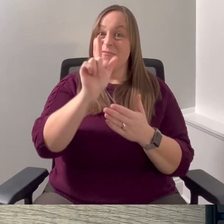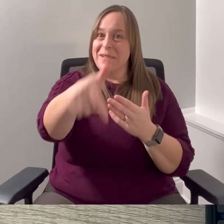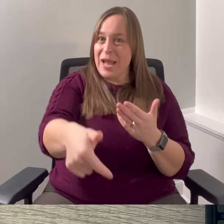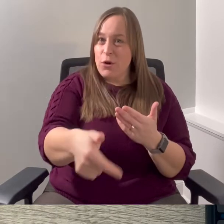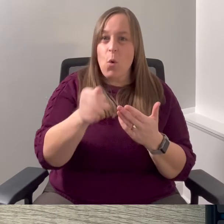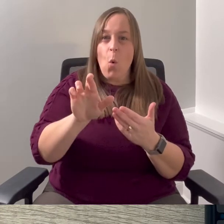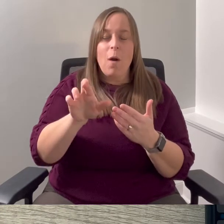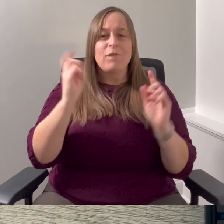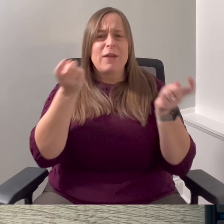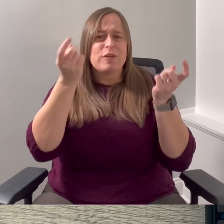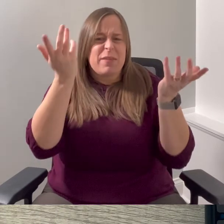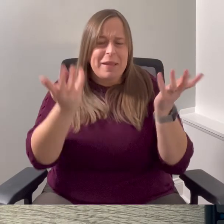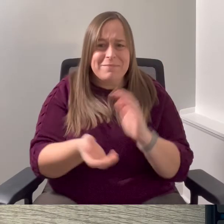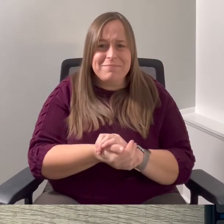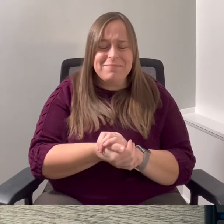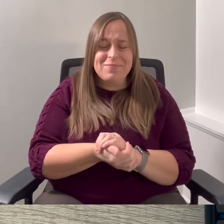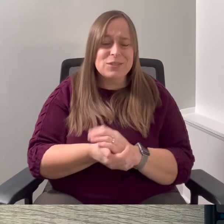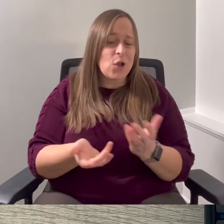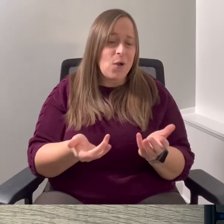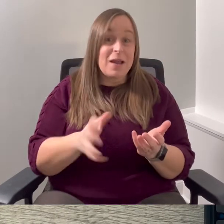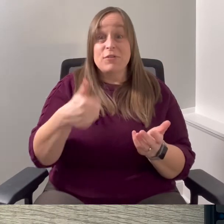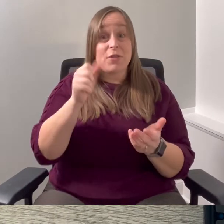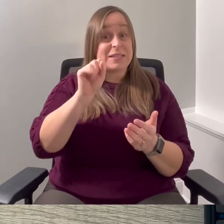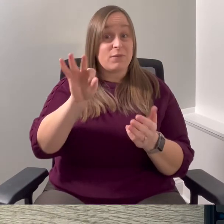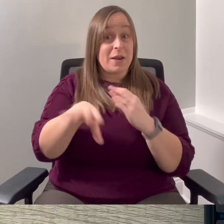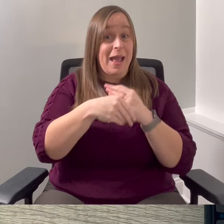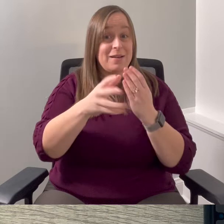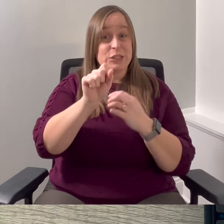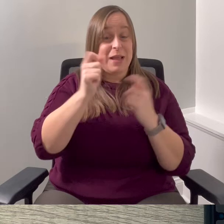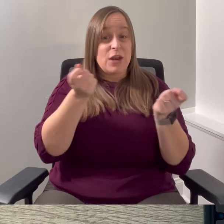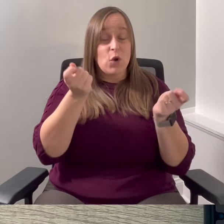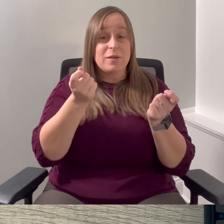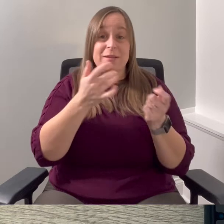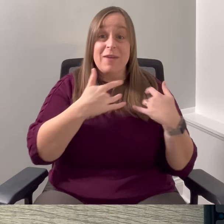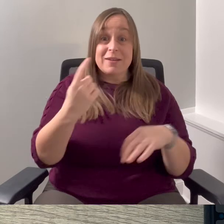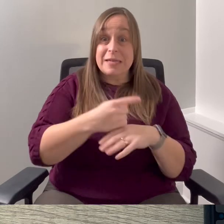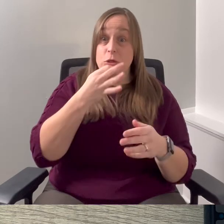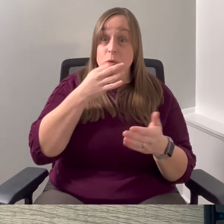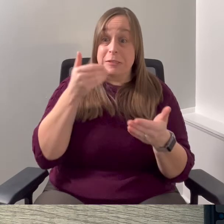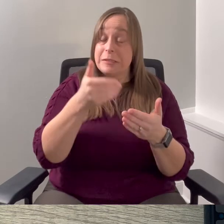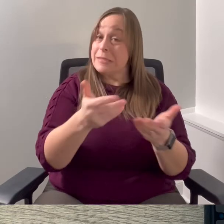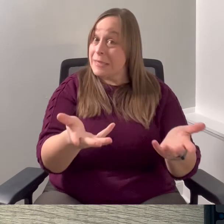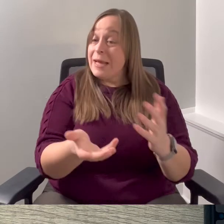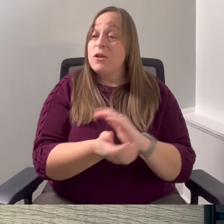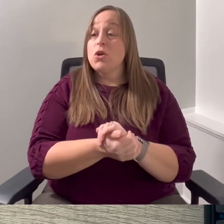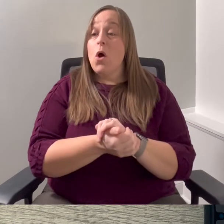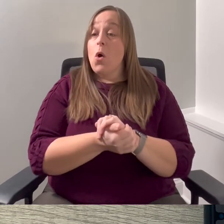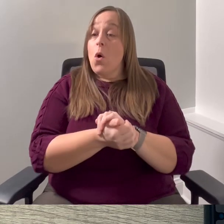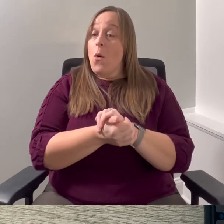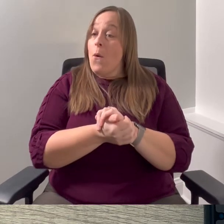so forth. That's another sinking fund you can have. Anniversaries, Valentine's Day, which is coming up. And that way you can